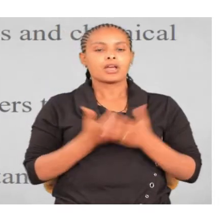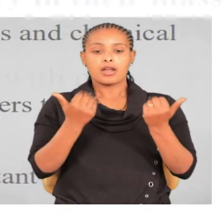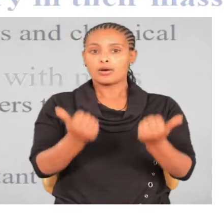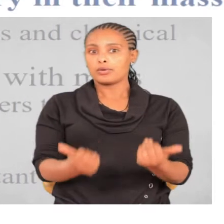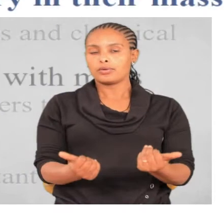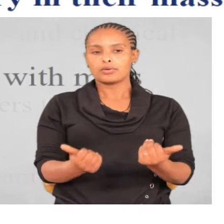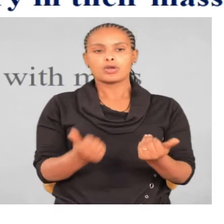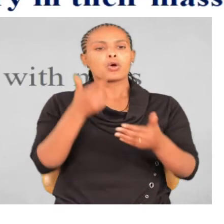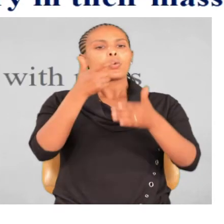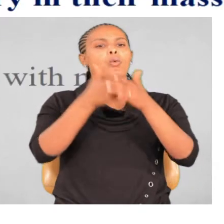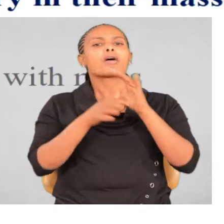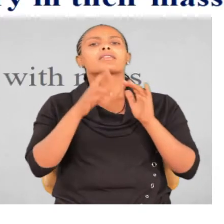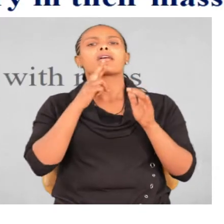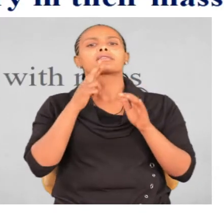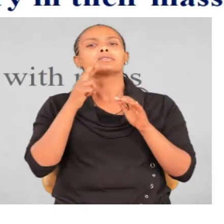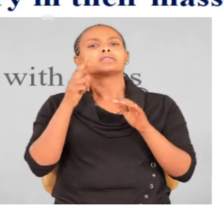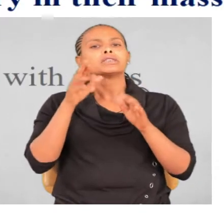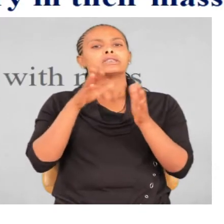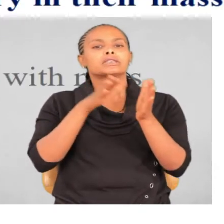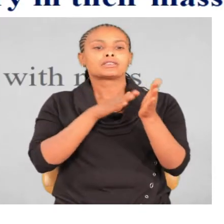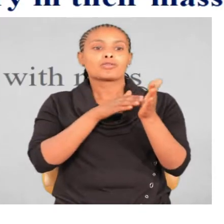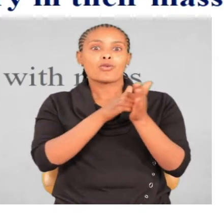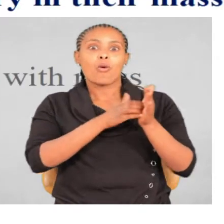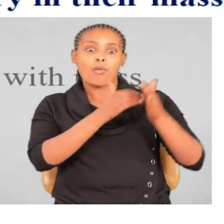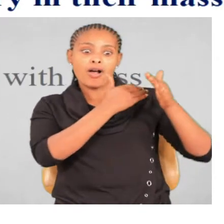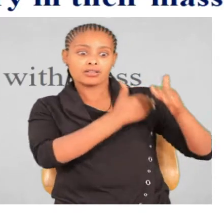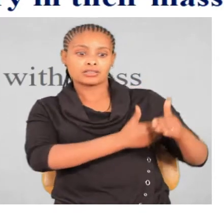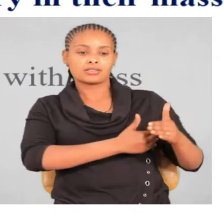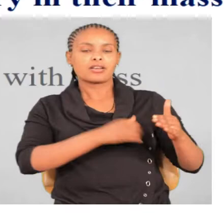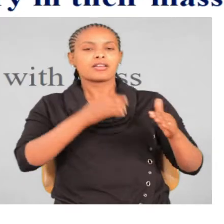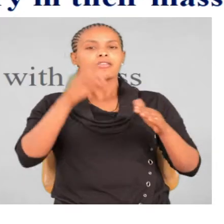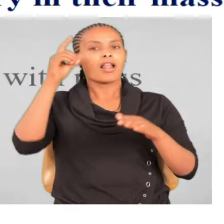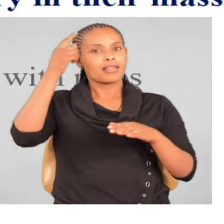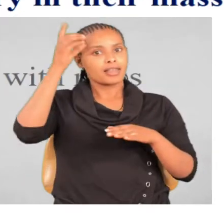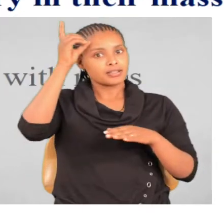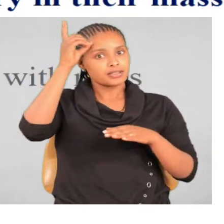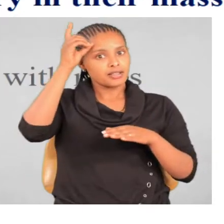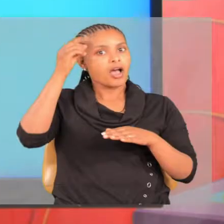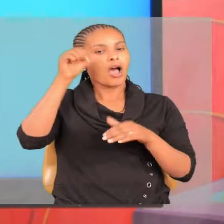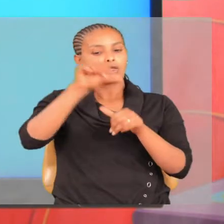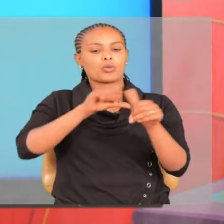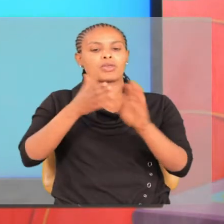Now, what are the drawbacks of Dalton's atomic theory?